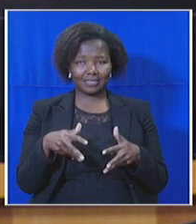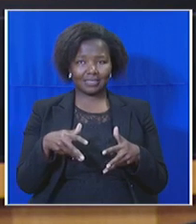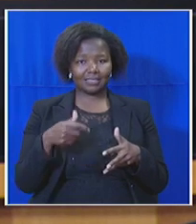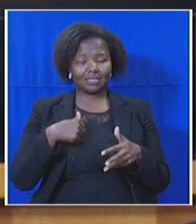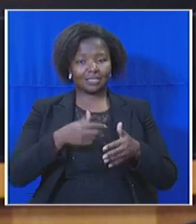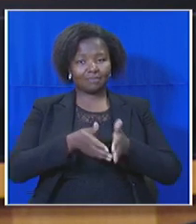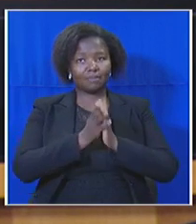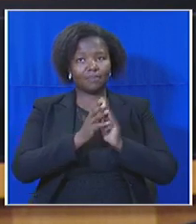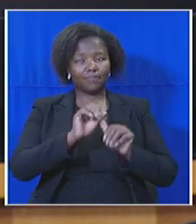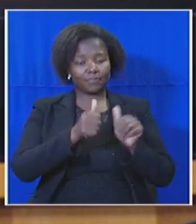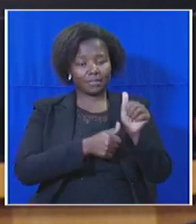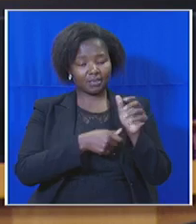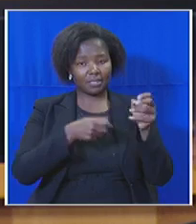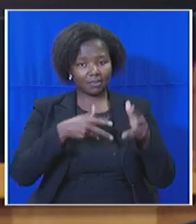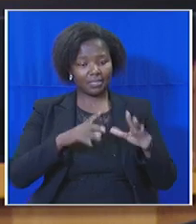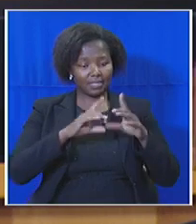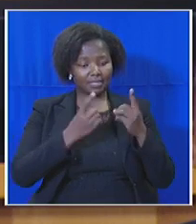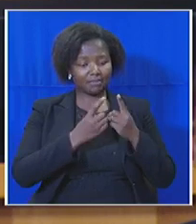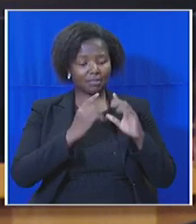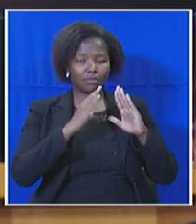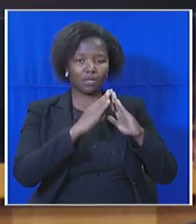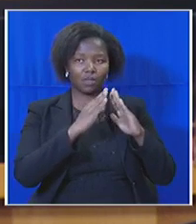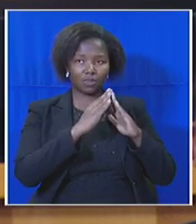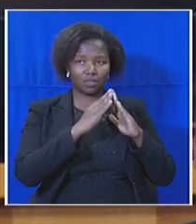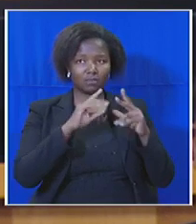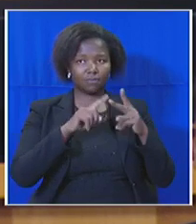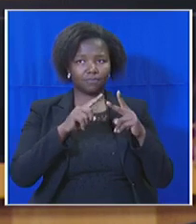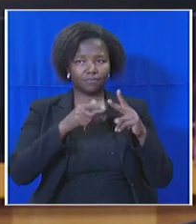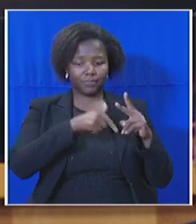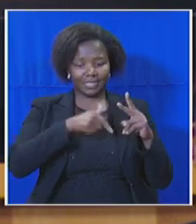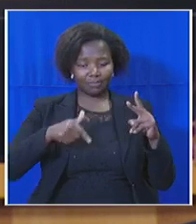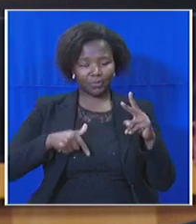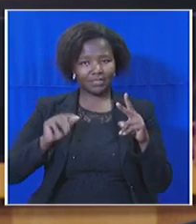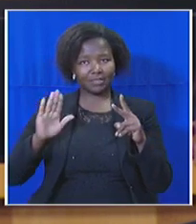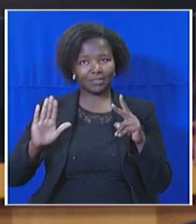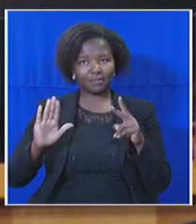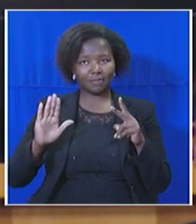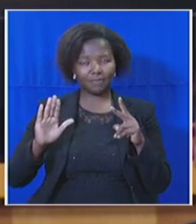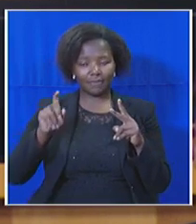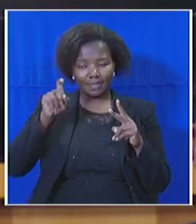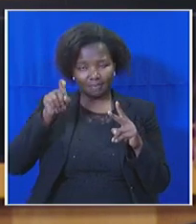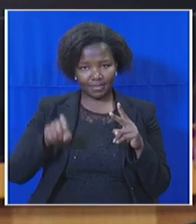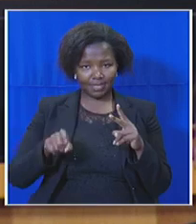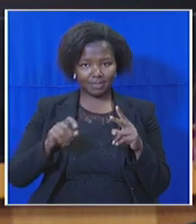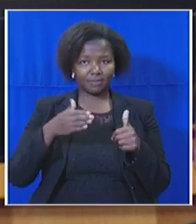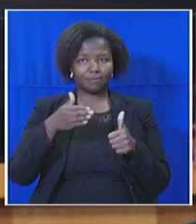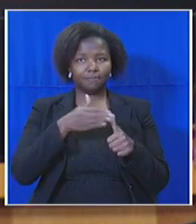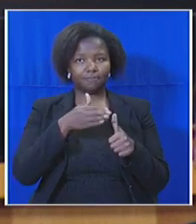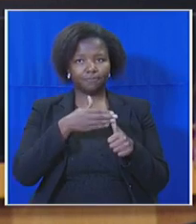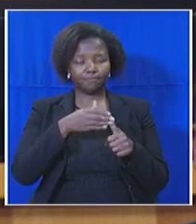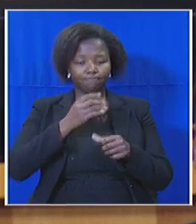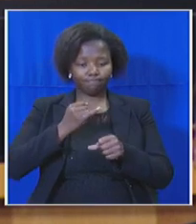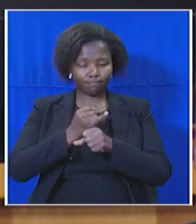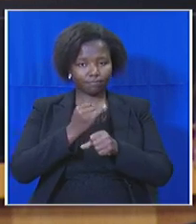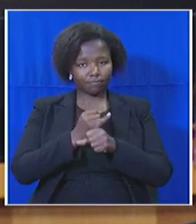Deputy Speaker on the Department of Human Settlements and the Presidency to 1, speedily resolve